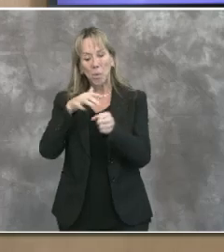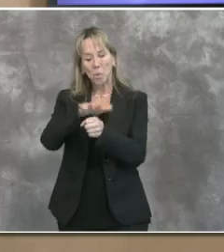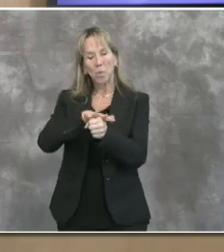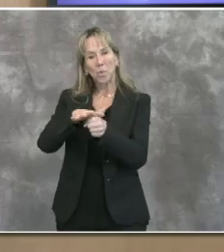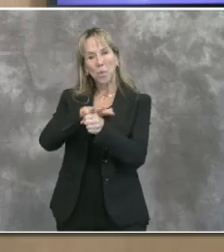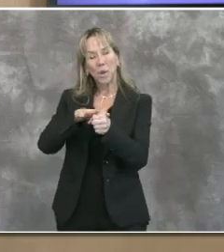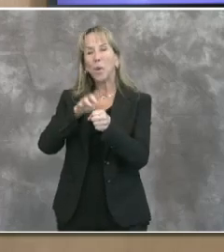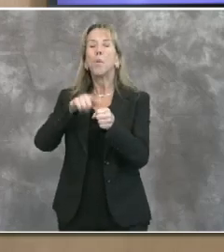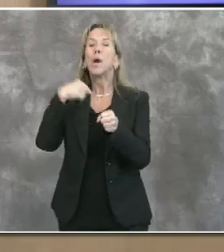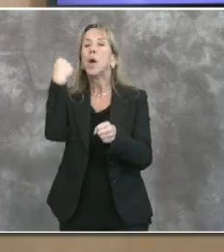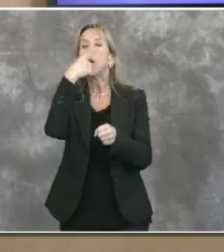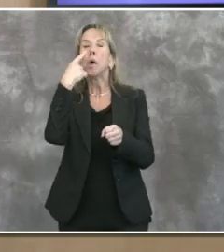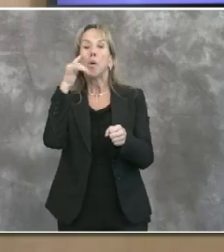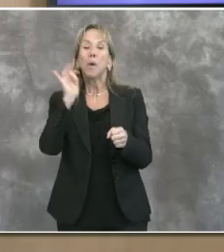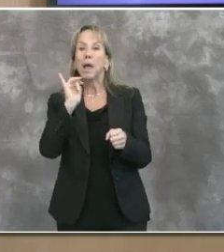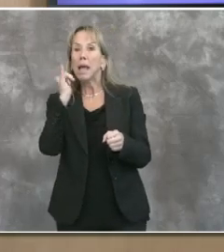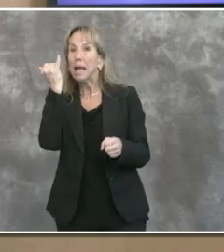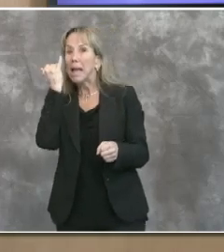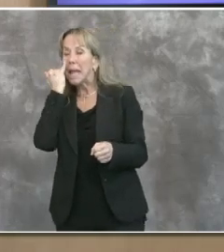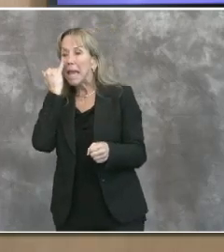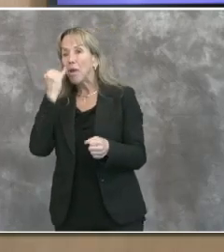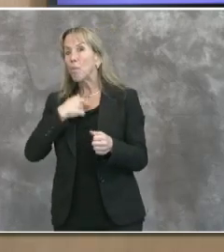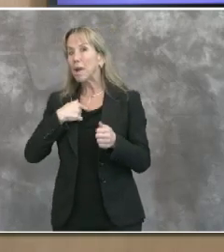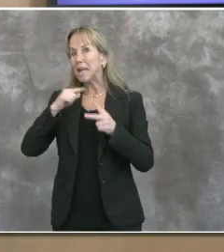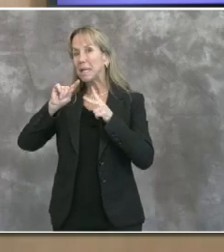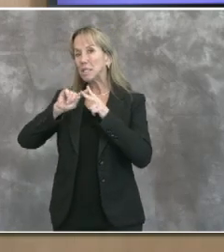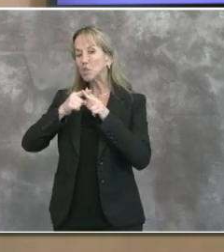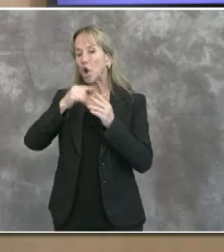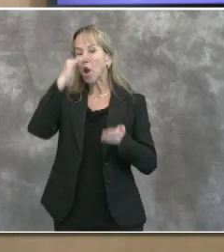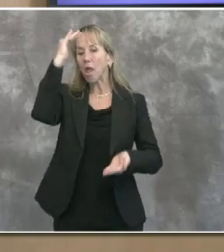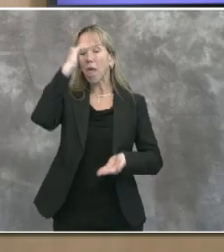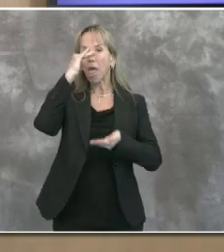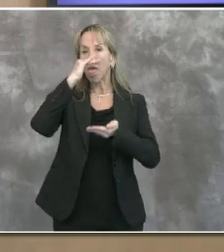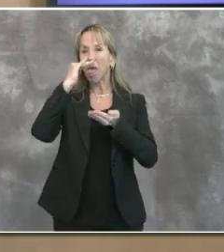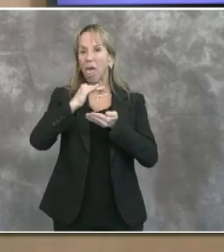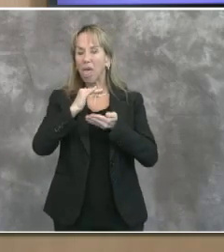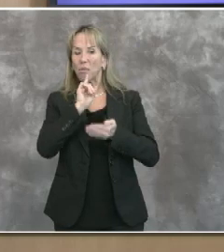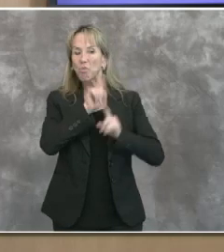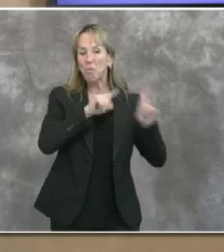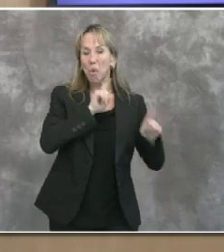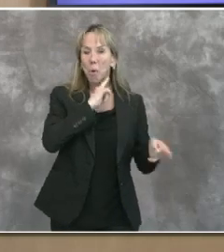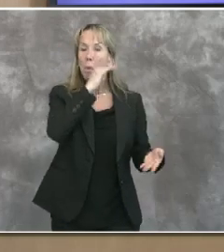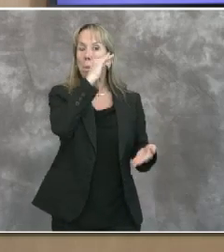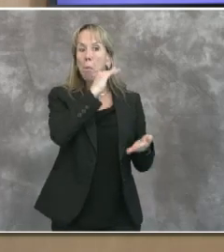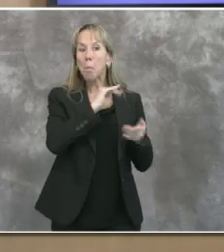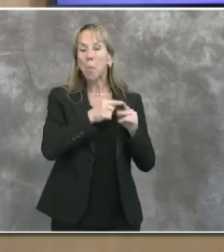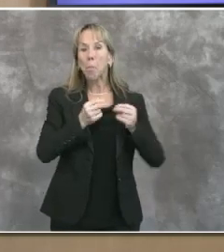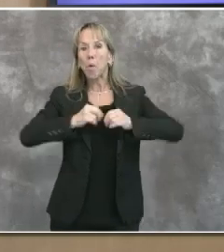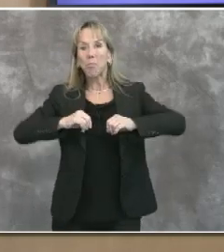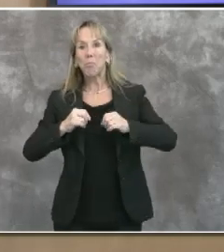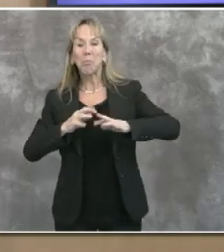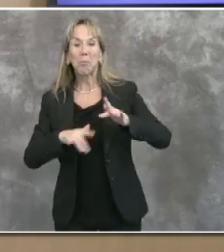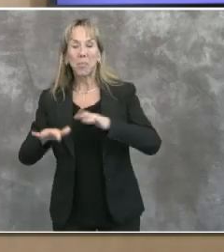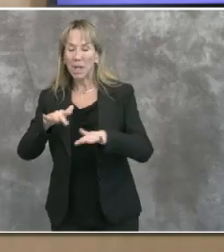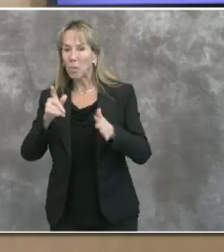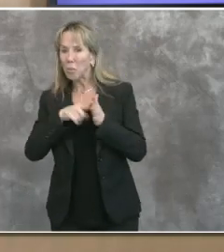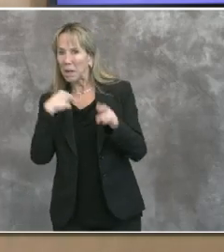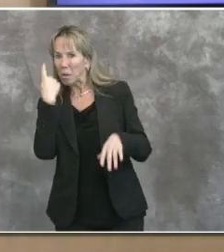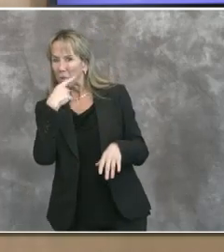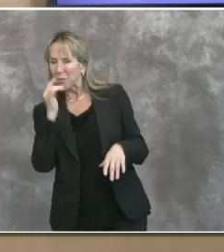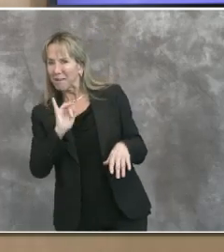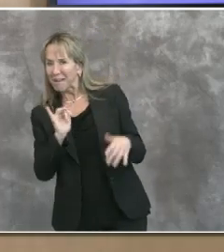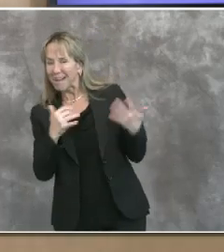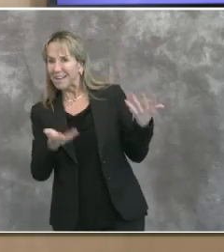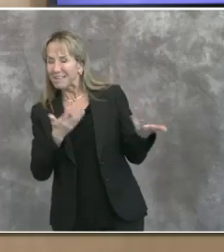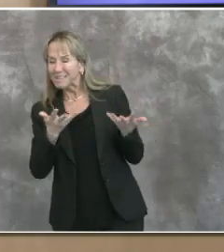locally what it would look like for us to begin easing those restrictions. What is that going to look like? Is it going to mean more people are going to be